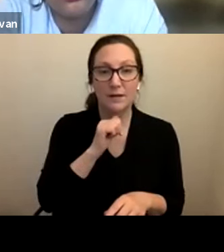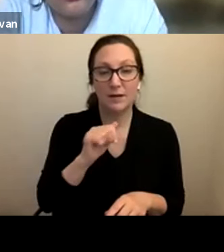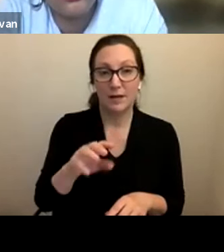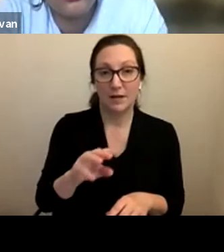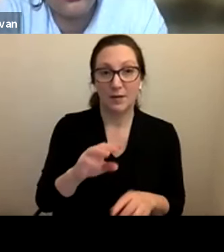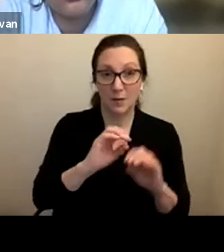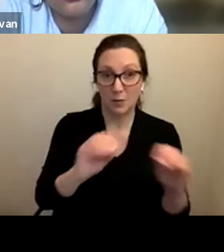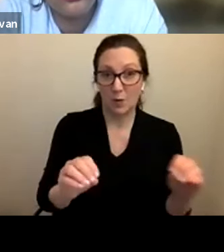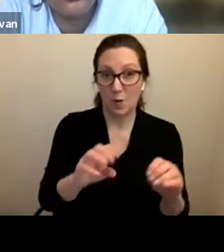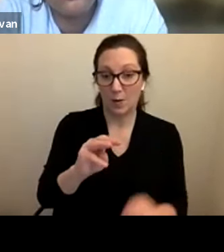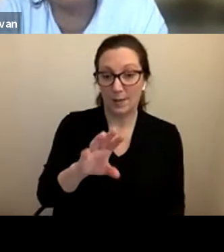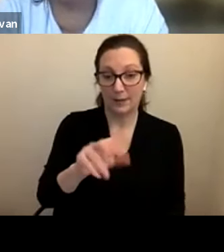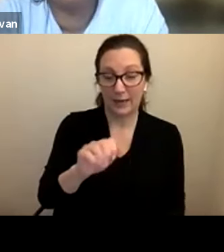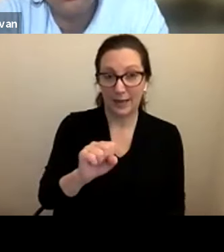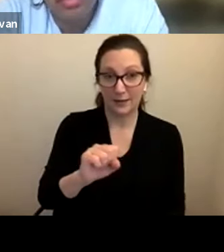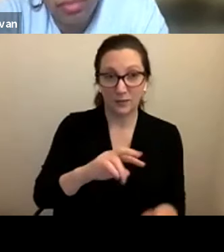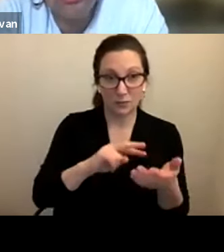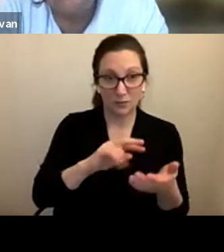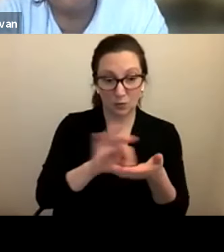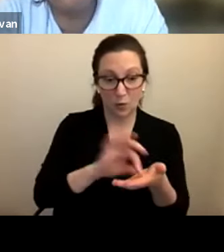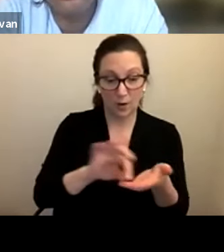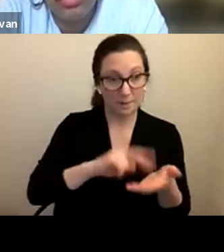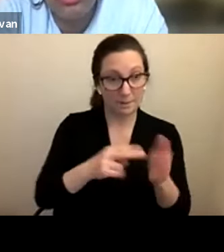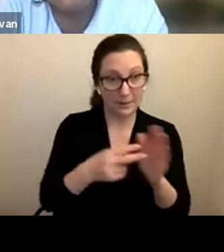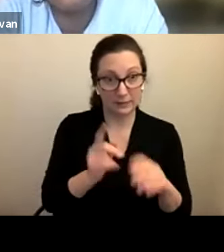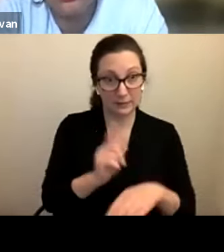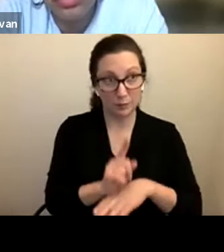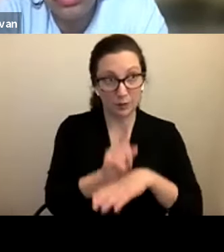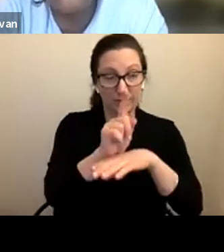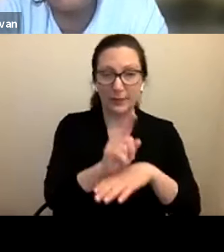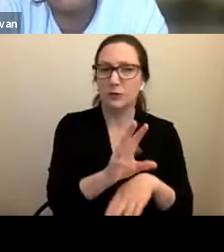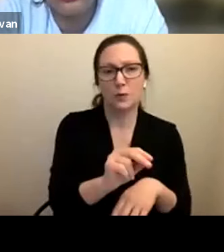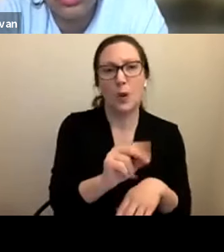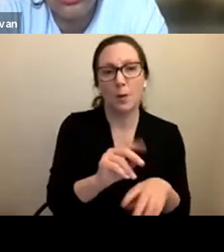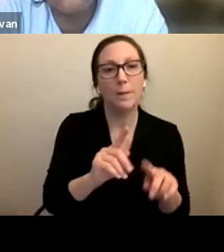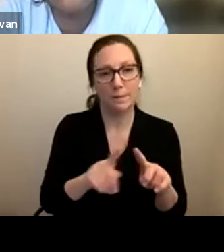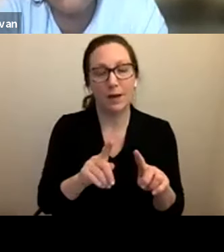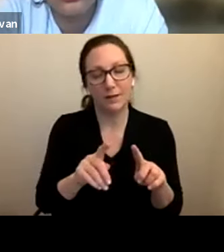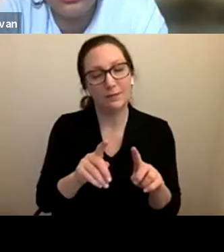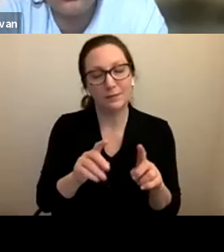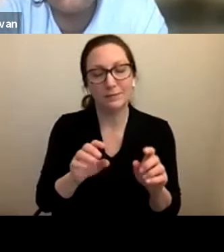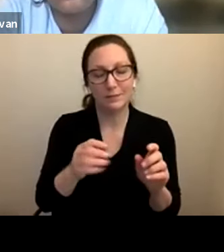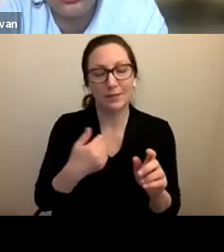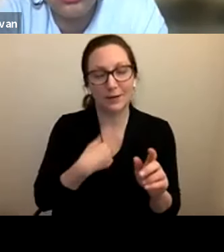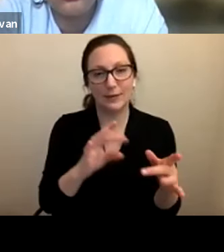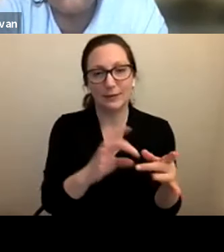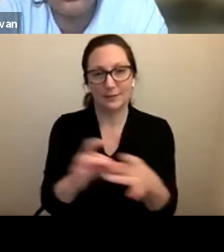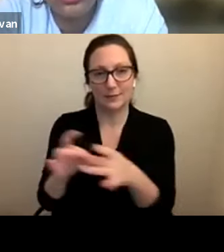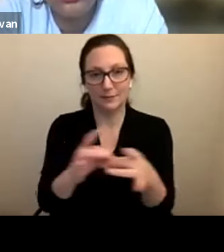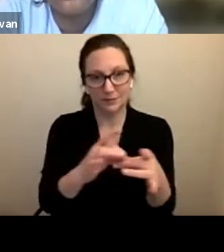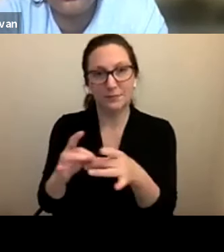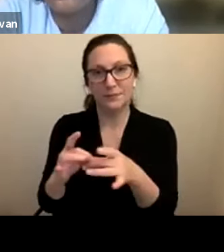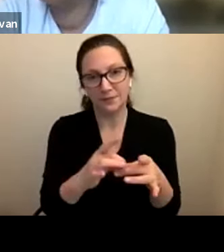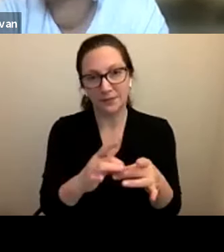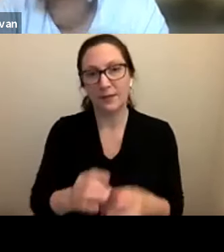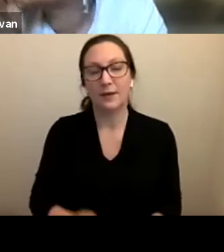a privileged circumstance, but they are correlated. And that's part of why